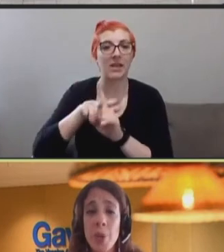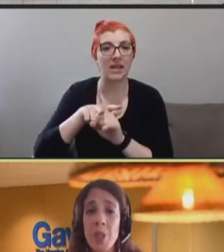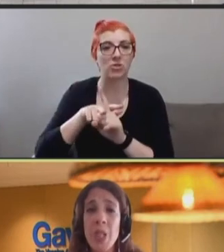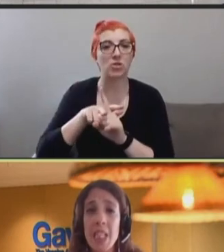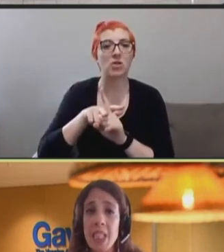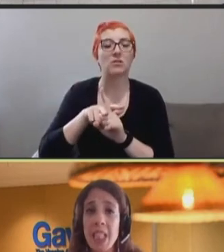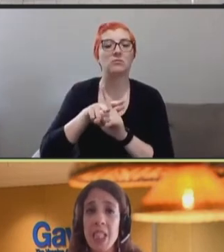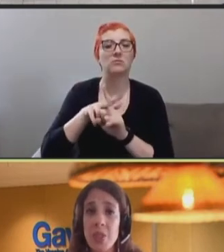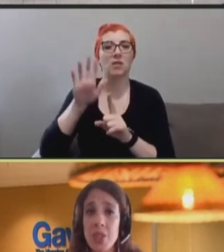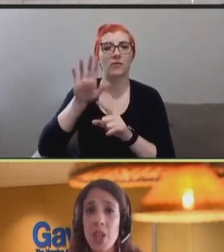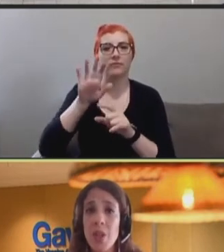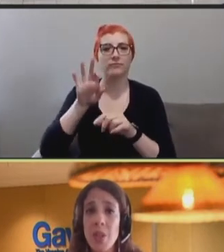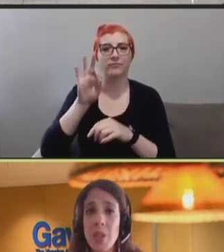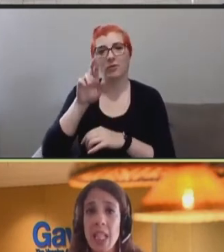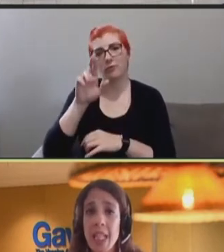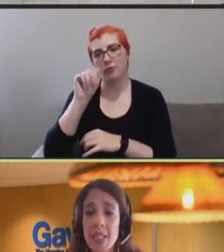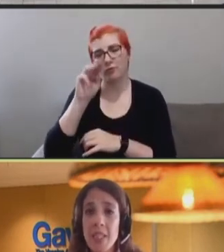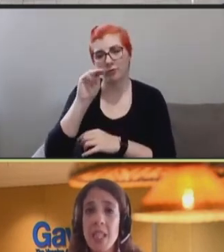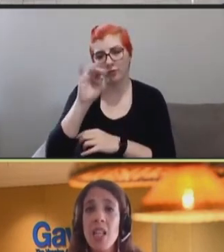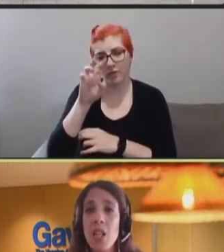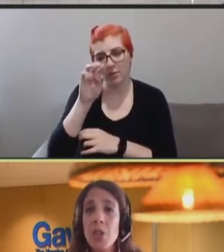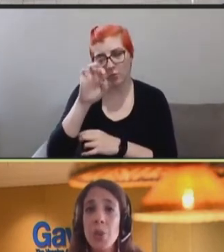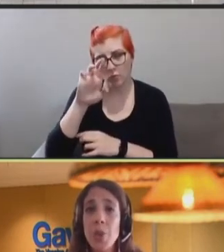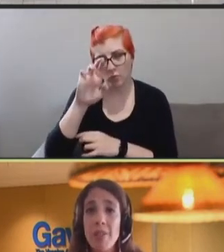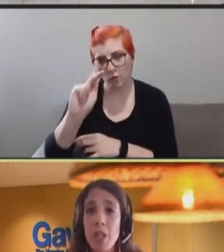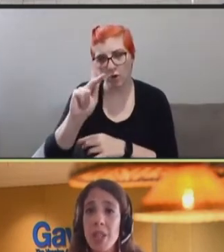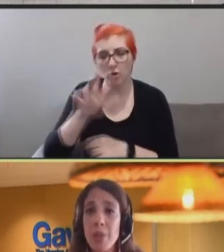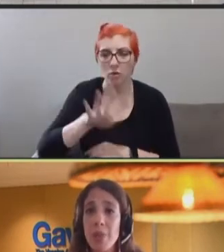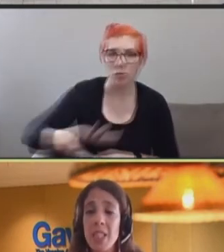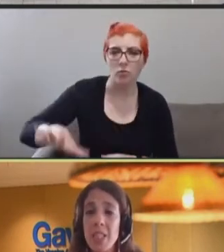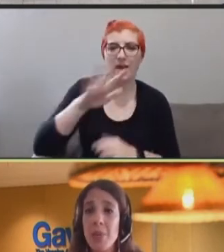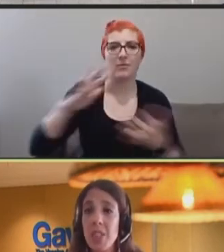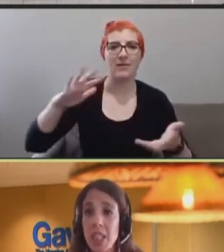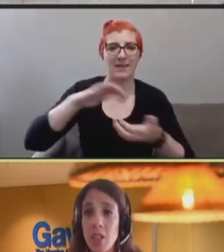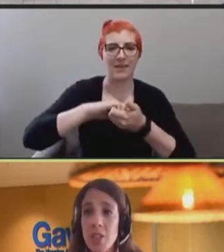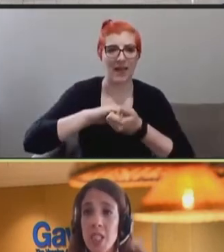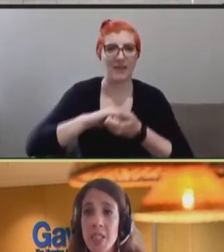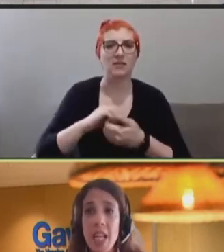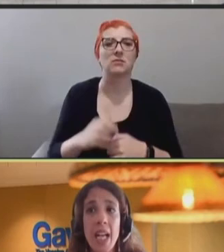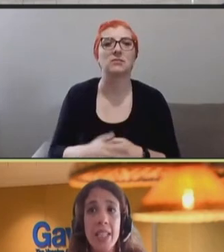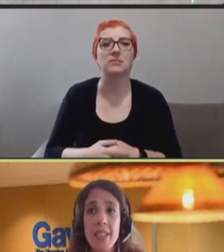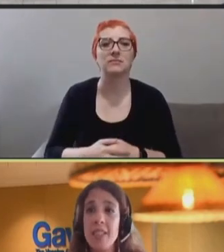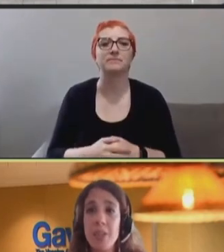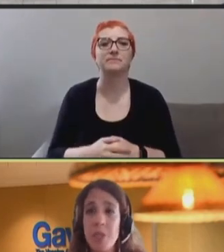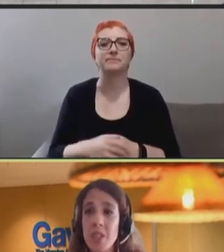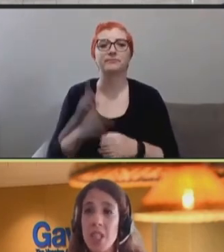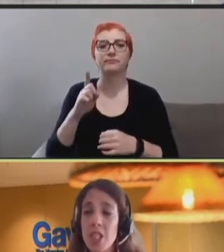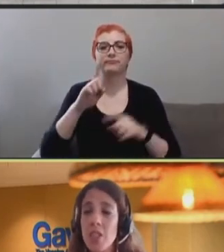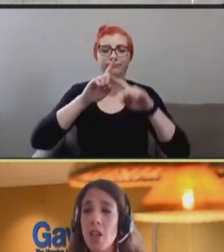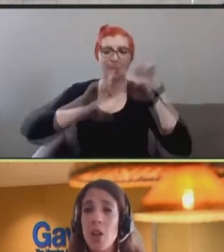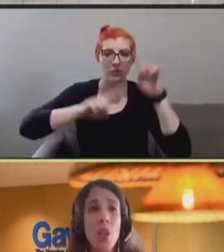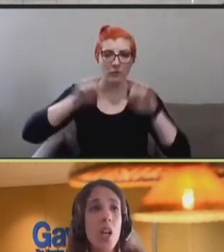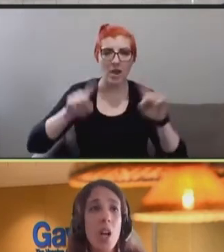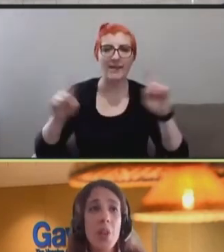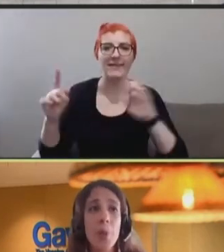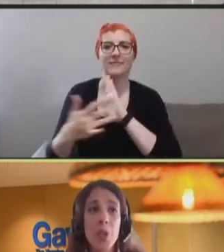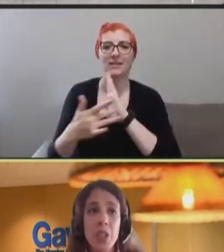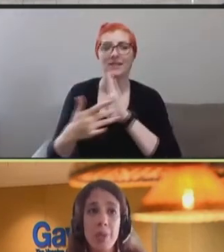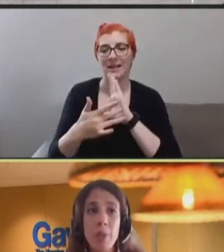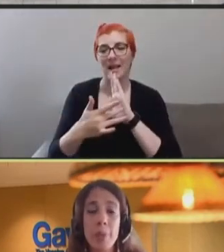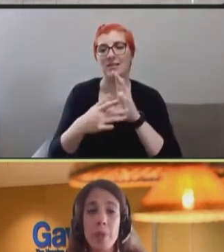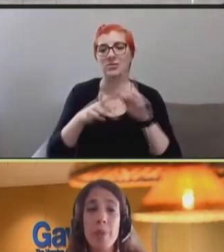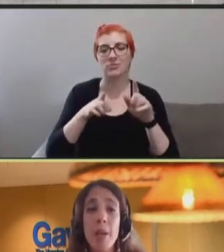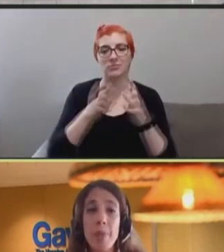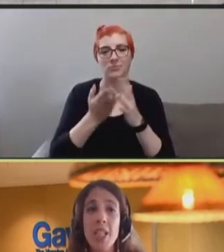on common indicators across the alliance to evaluate a variety of technologies at different stages along the